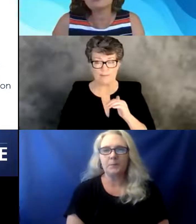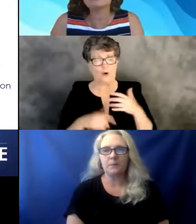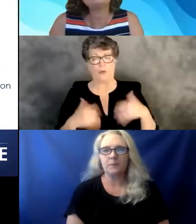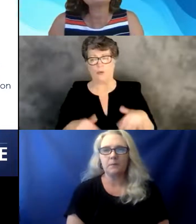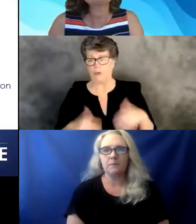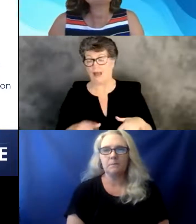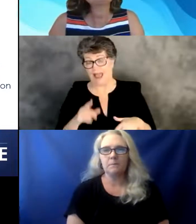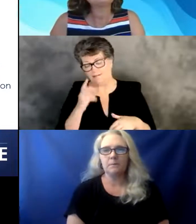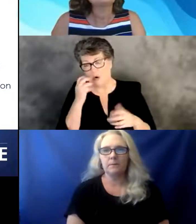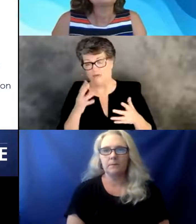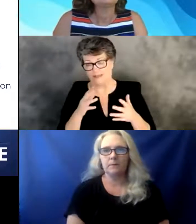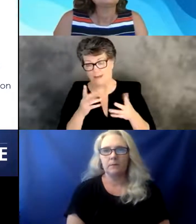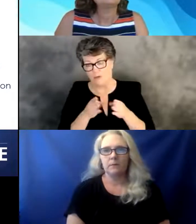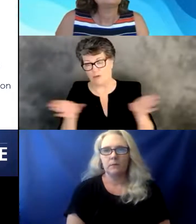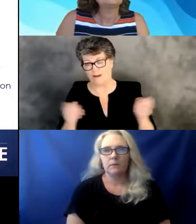hopefully richer.